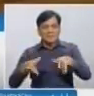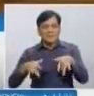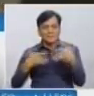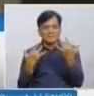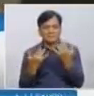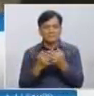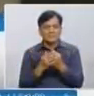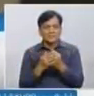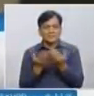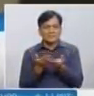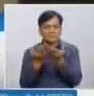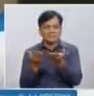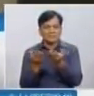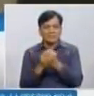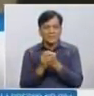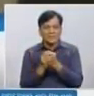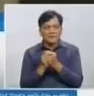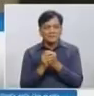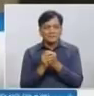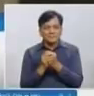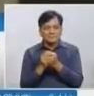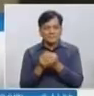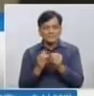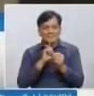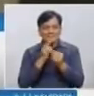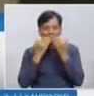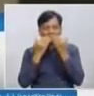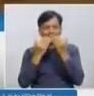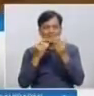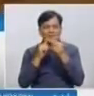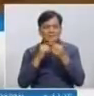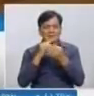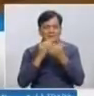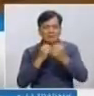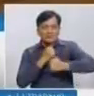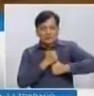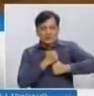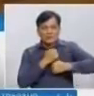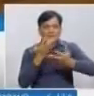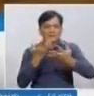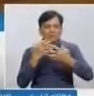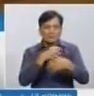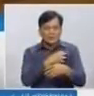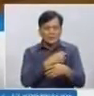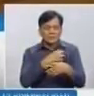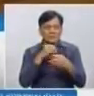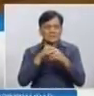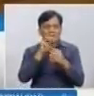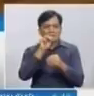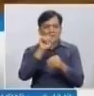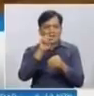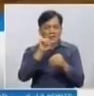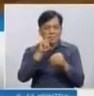life for them. We owe it to our fallen soldiers and police officers in Marawi